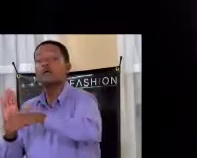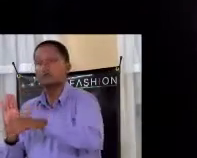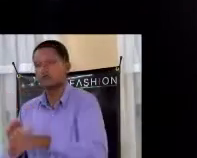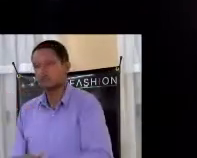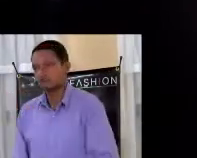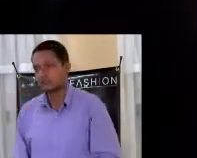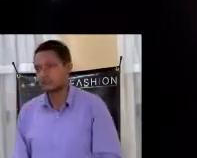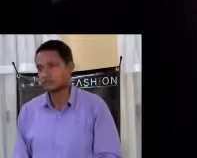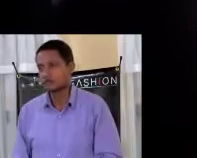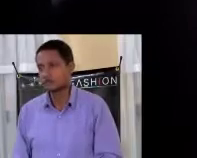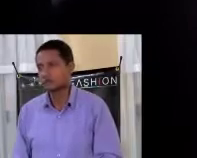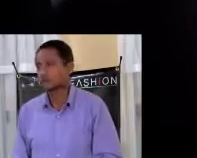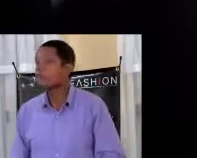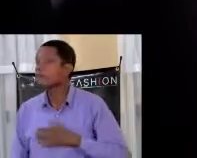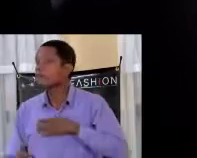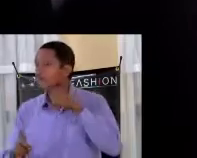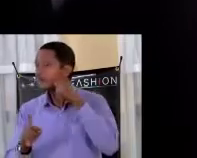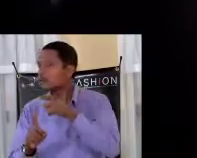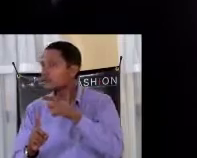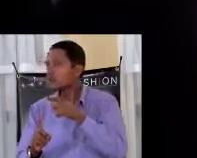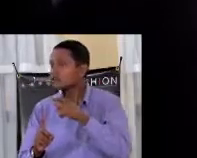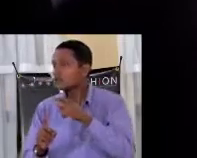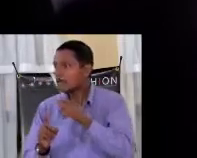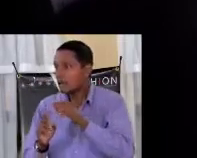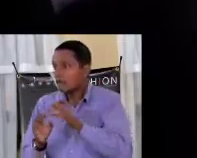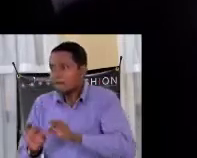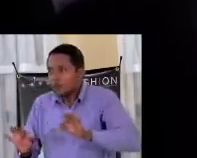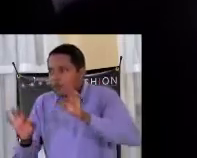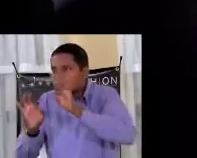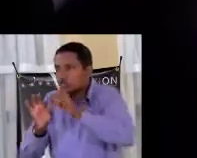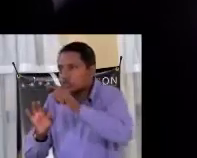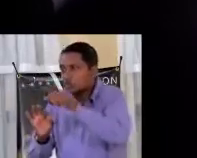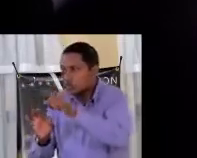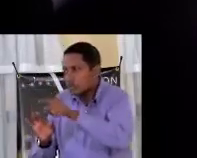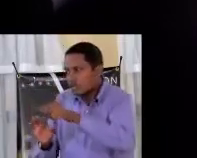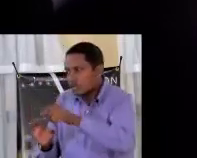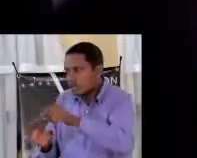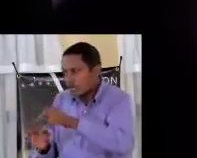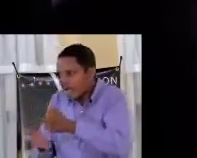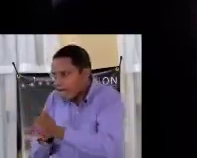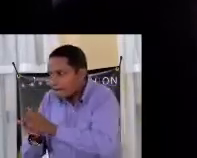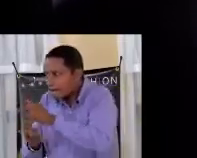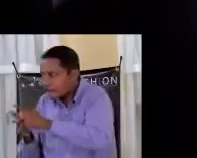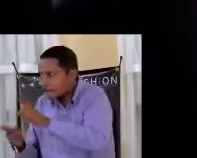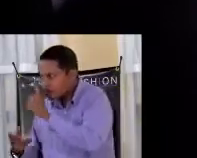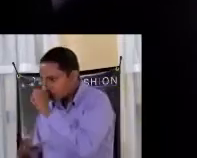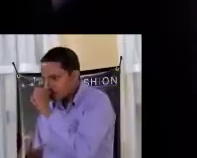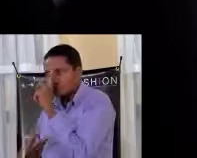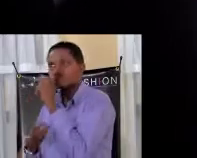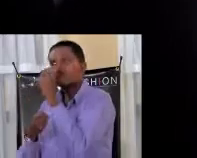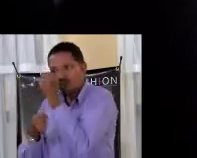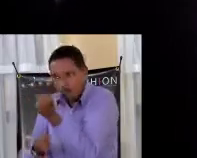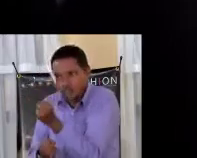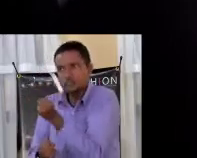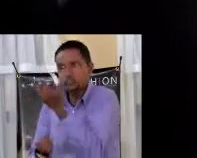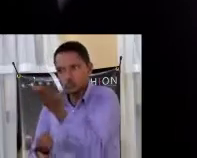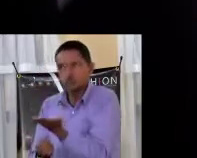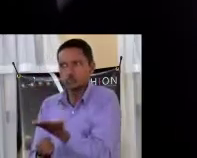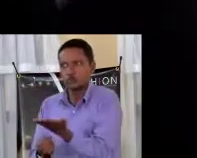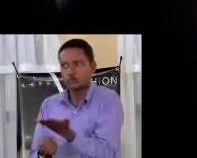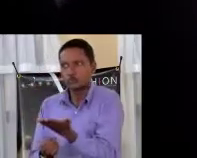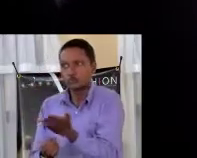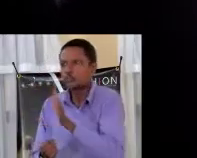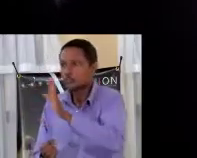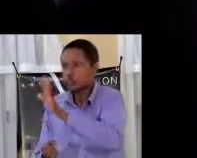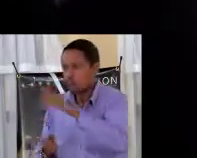it's important that we get people to trust the local. You have to be trustworthy. Your brand has to be strong. Your brand has to